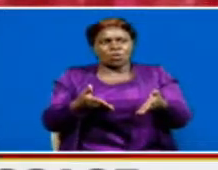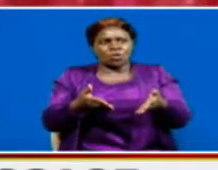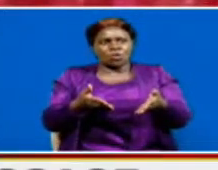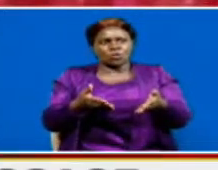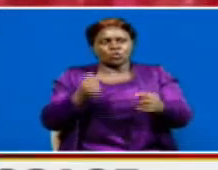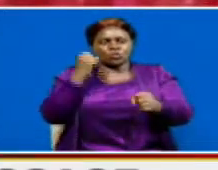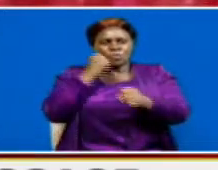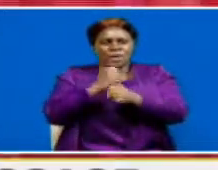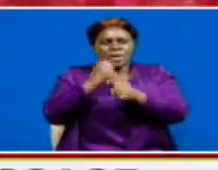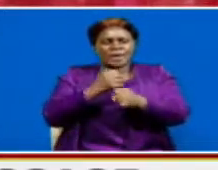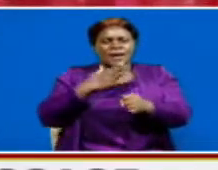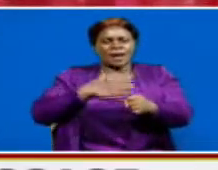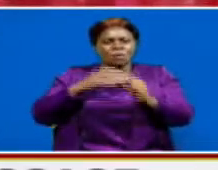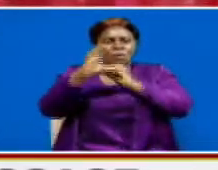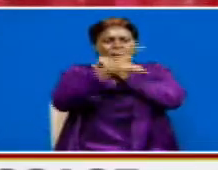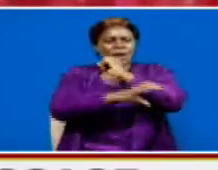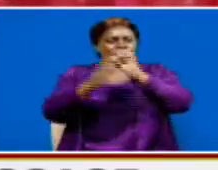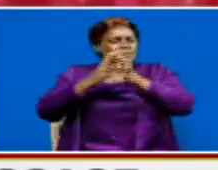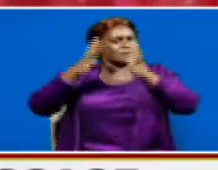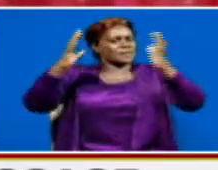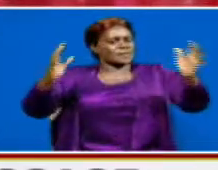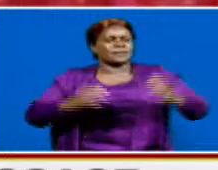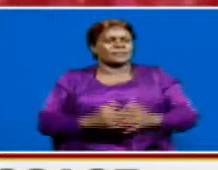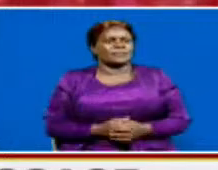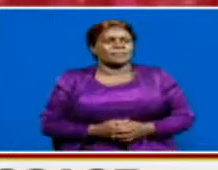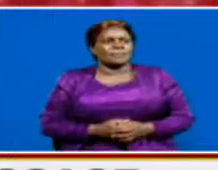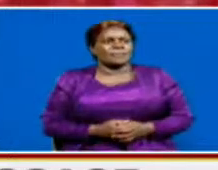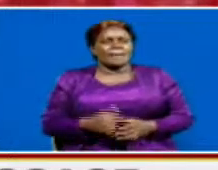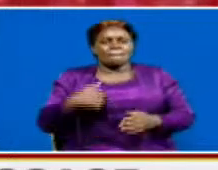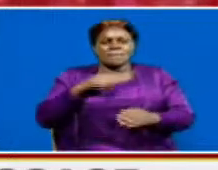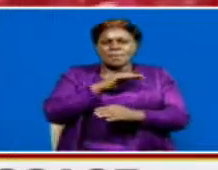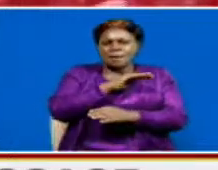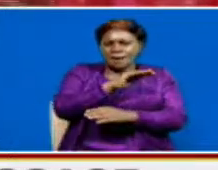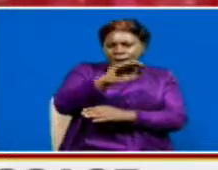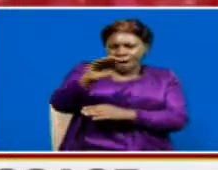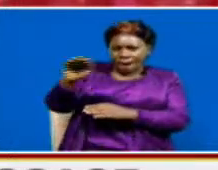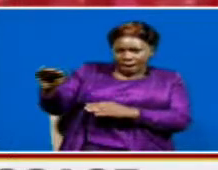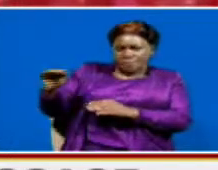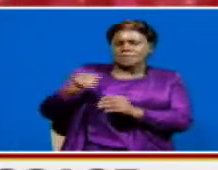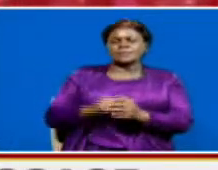to do just that. And I'm asking